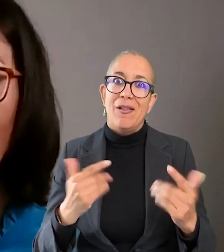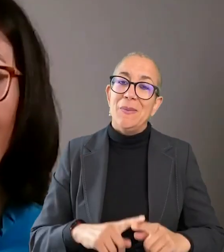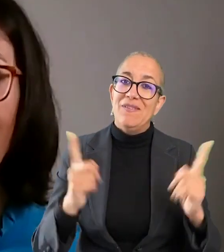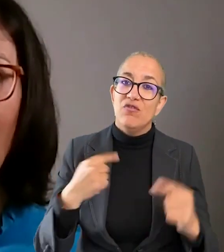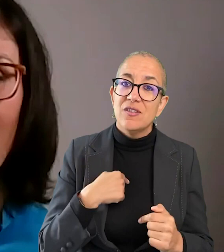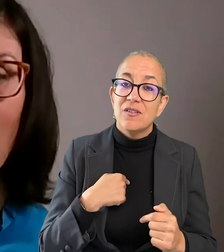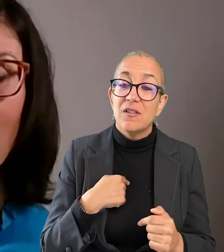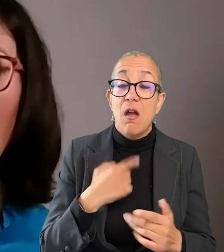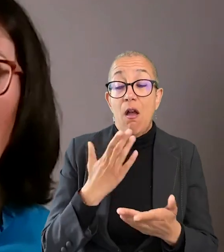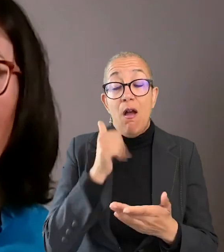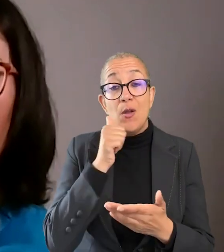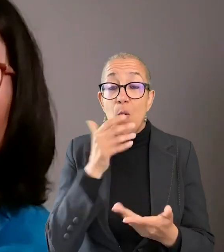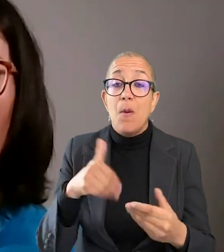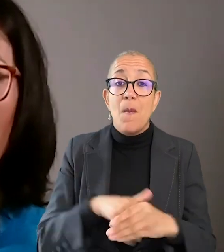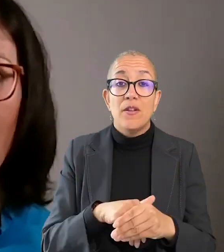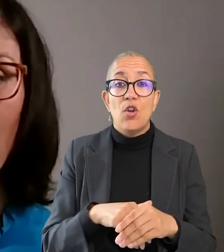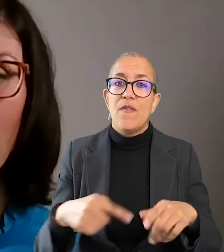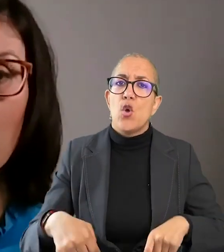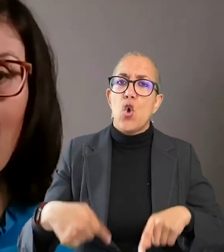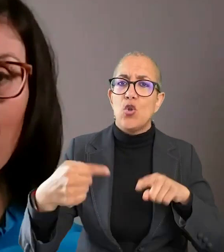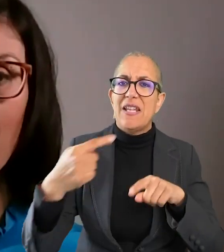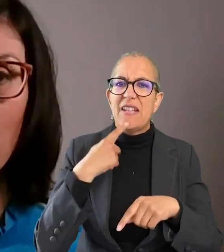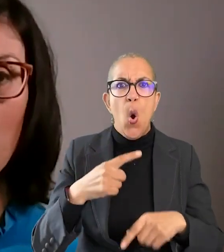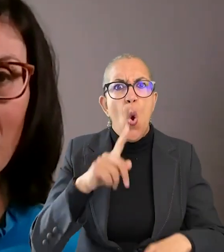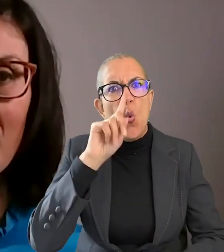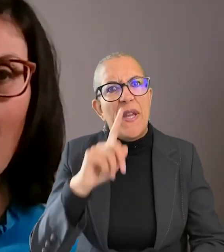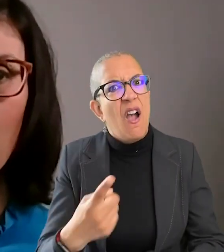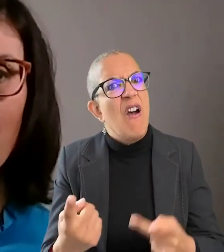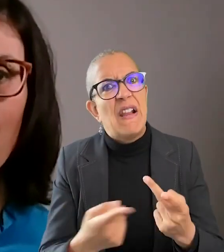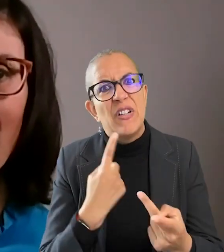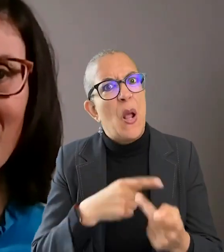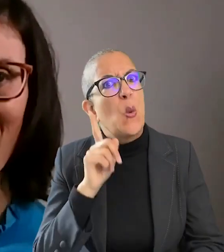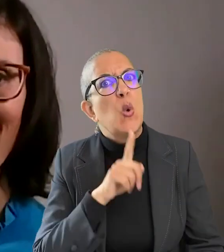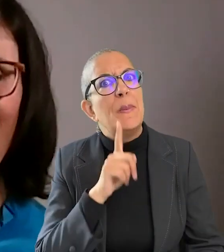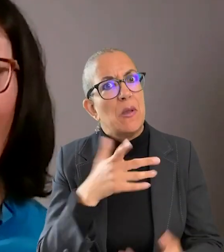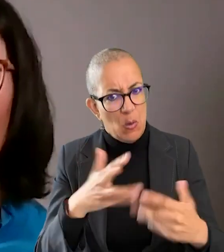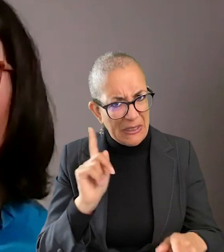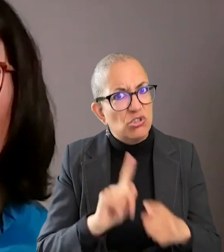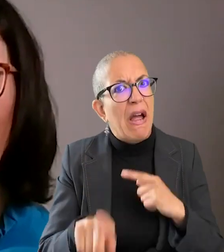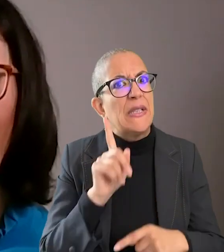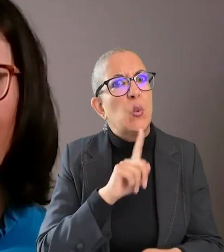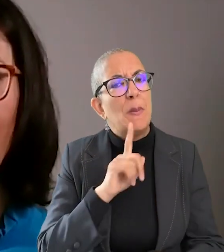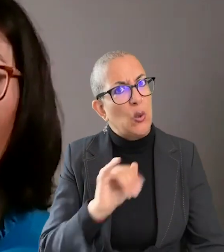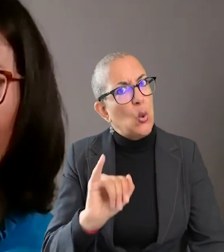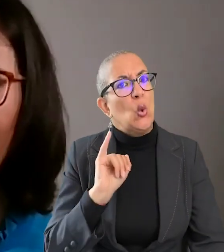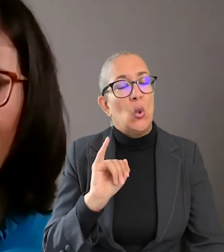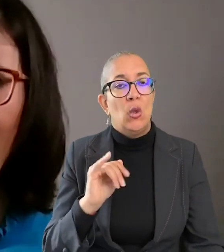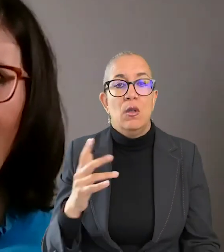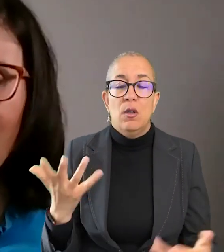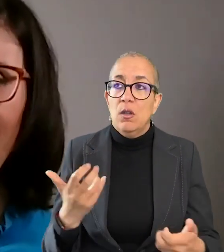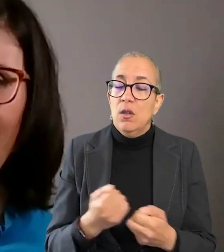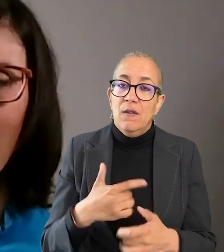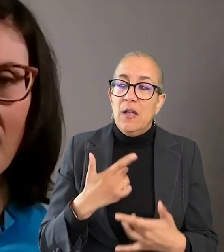of this contest, there are some who are saying, oh no, we can't possibly have another woman. We've tried that. And that's been very